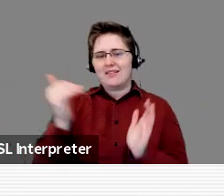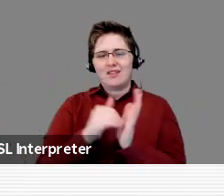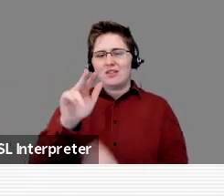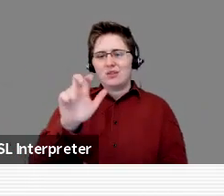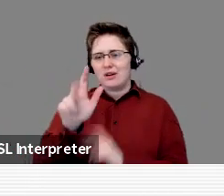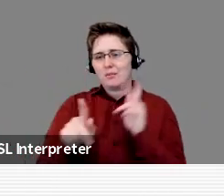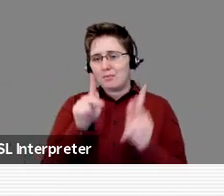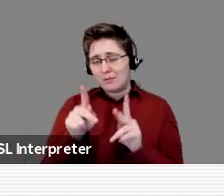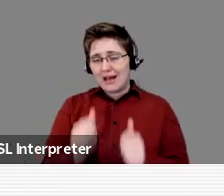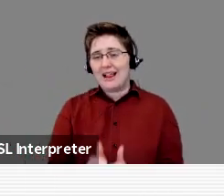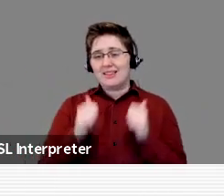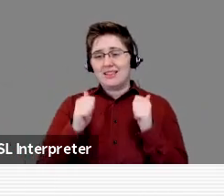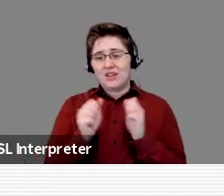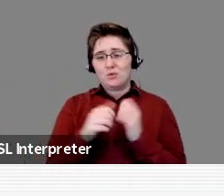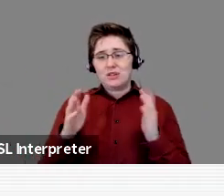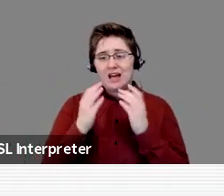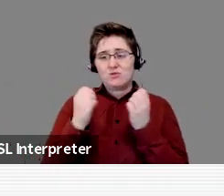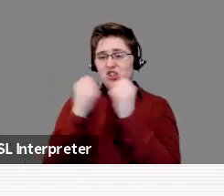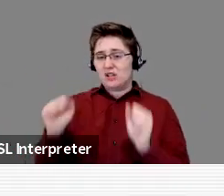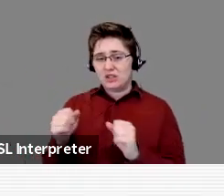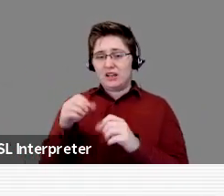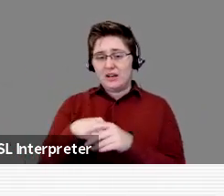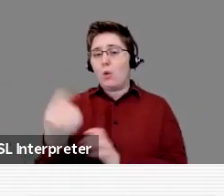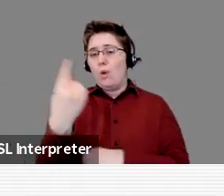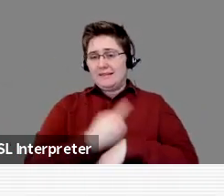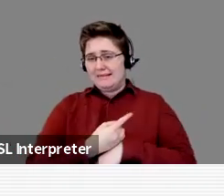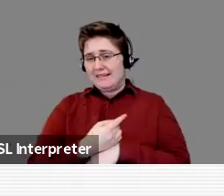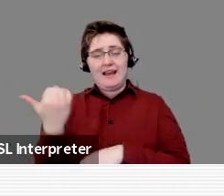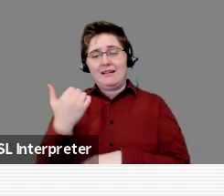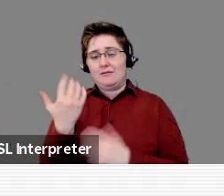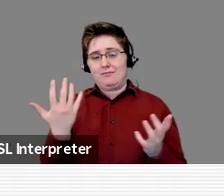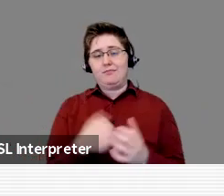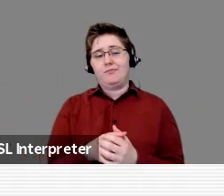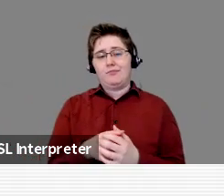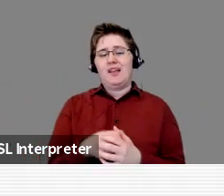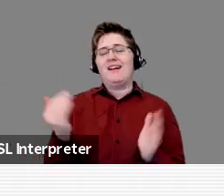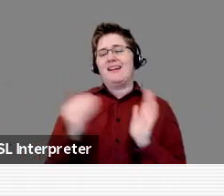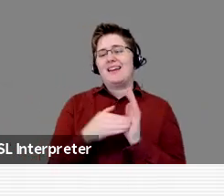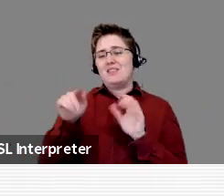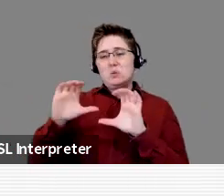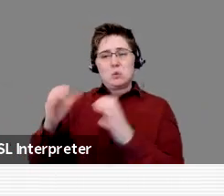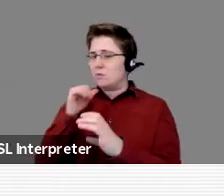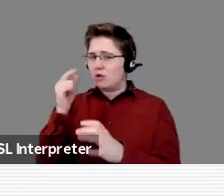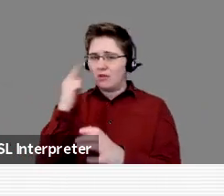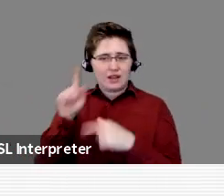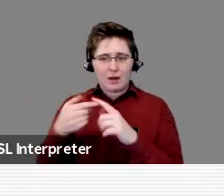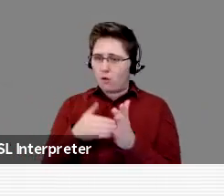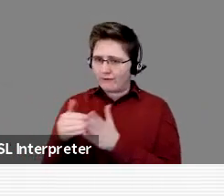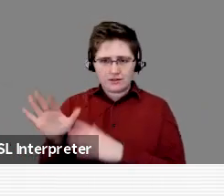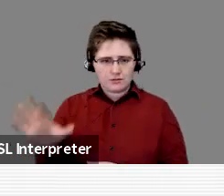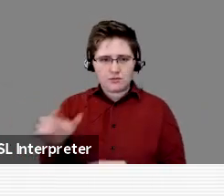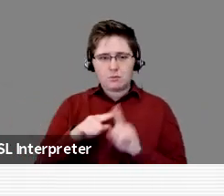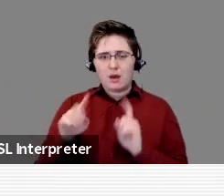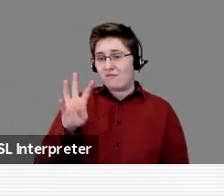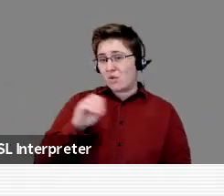people living unsheltered on any single day in Ohio. We know, again, this is a population we don't think about often, but